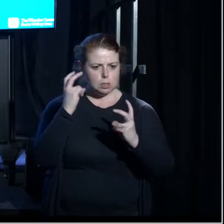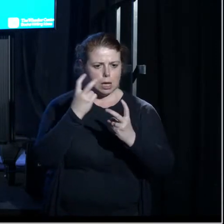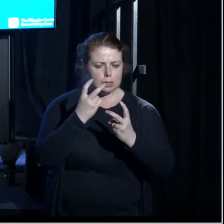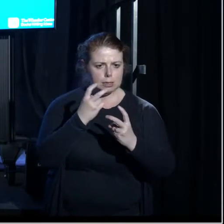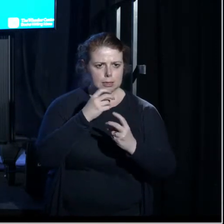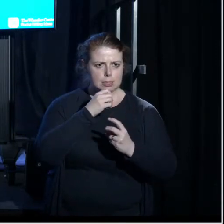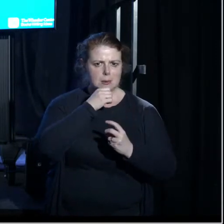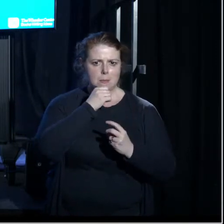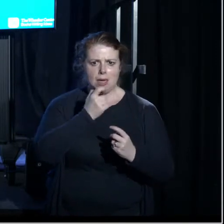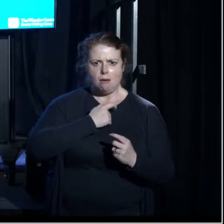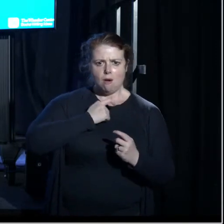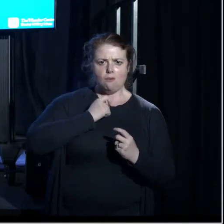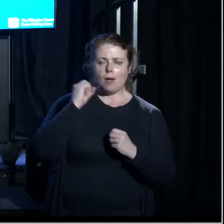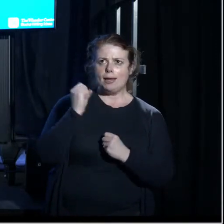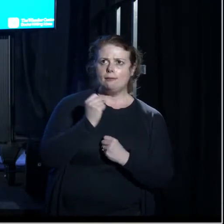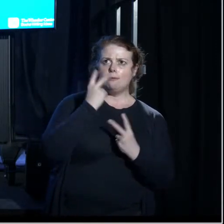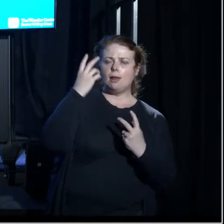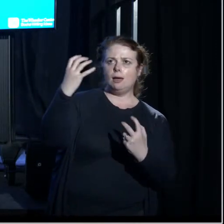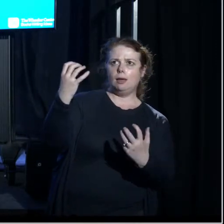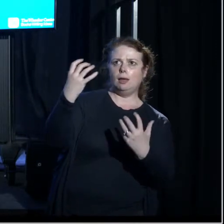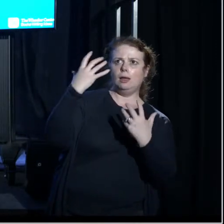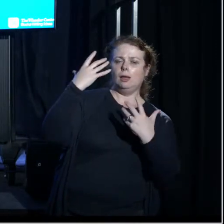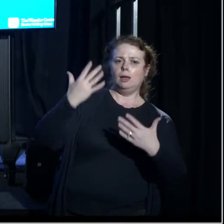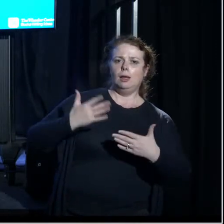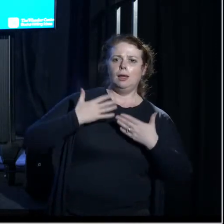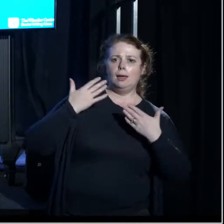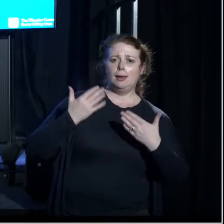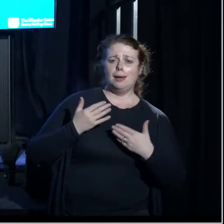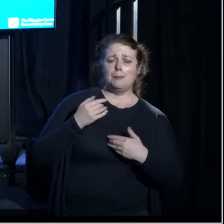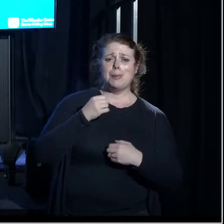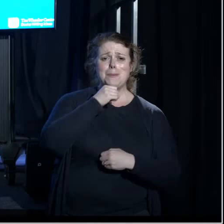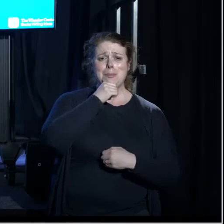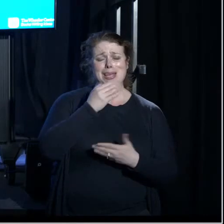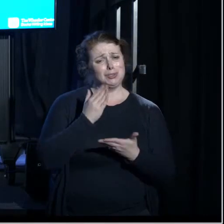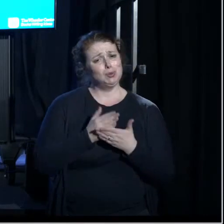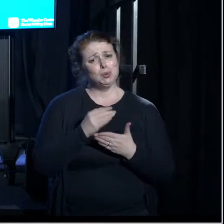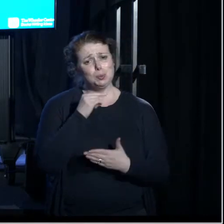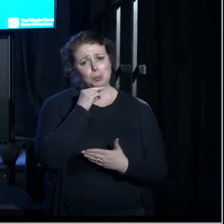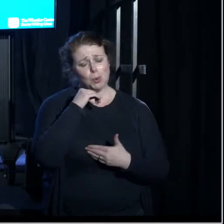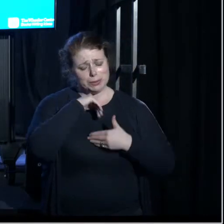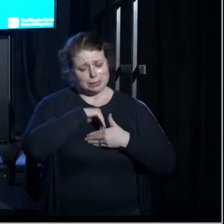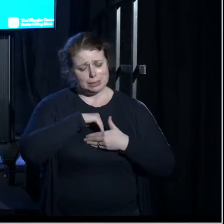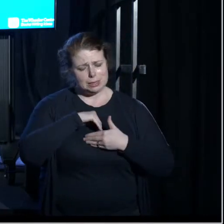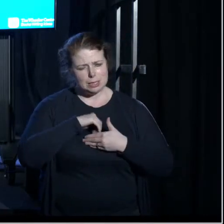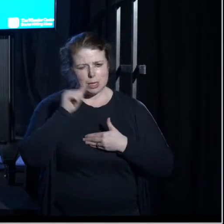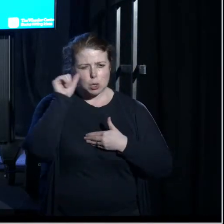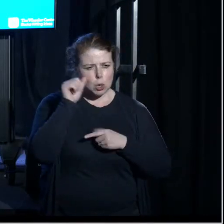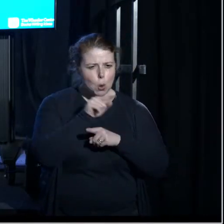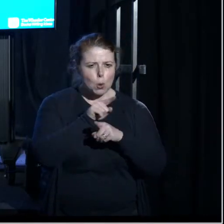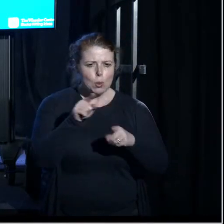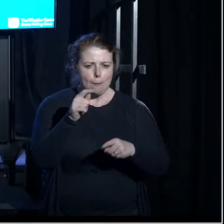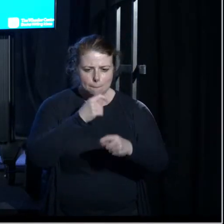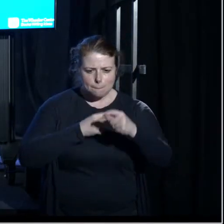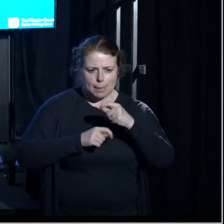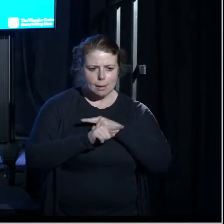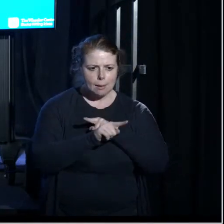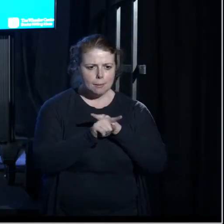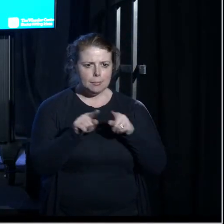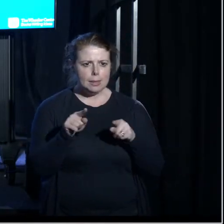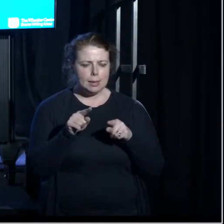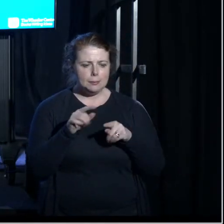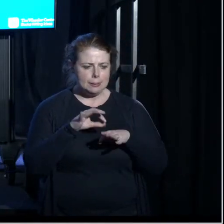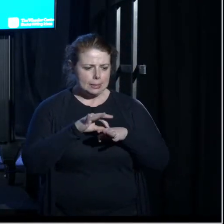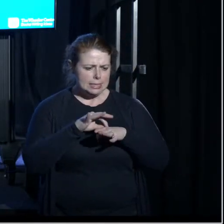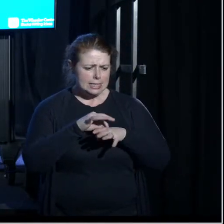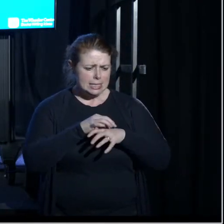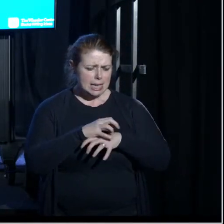with light, with air, men only boys. Know them, be them, skin scoured raw. They